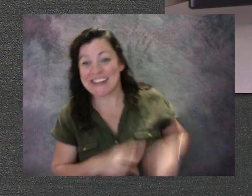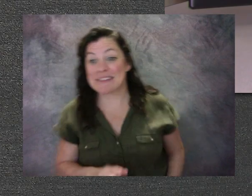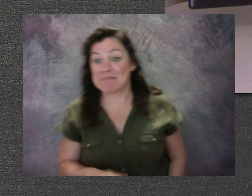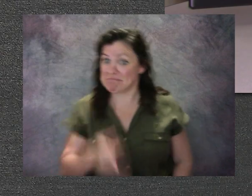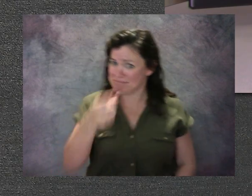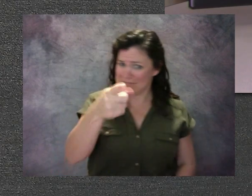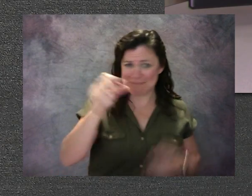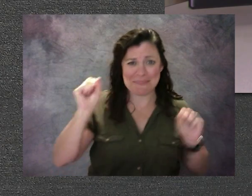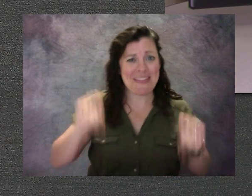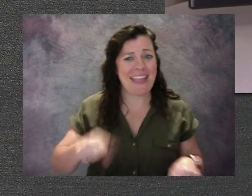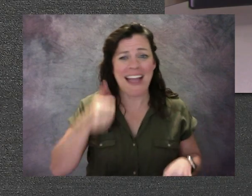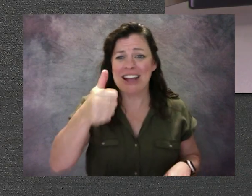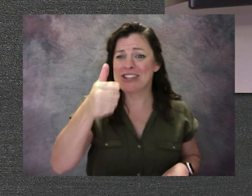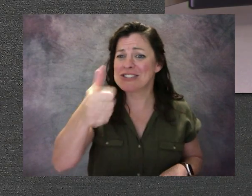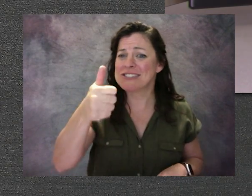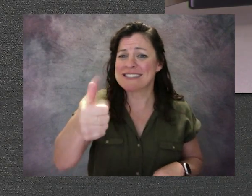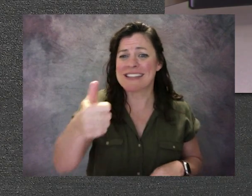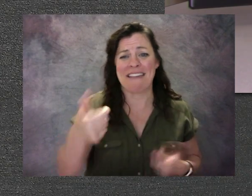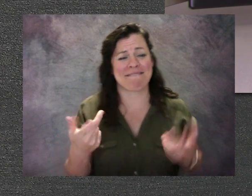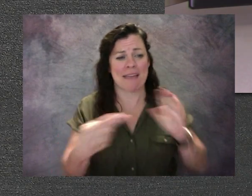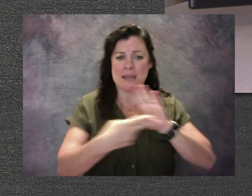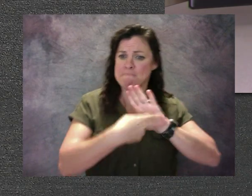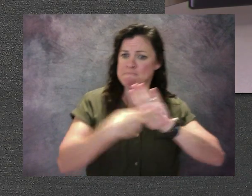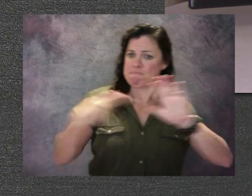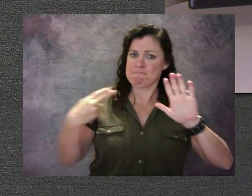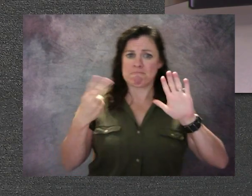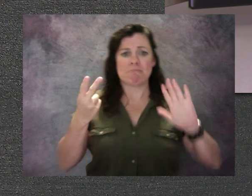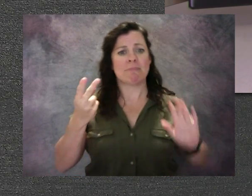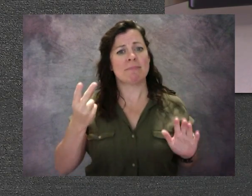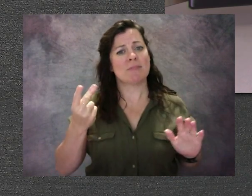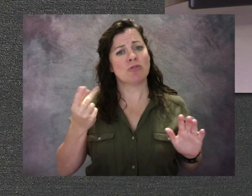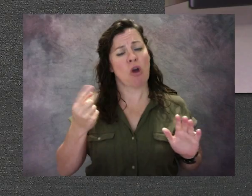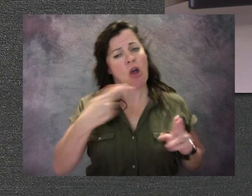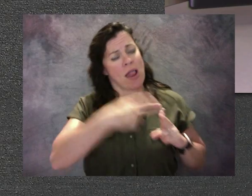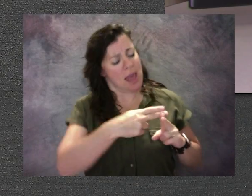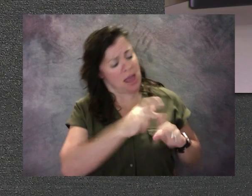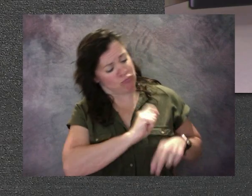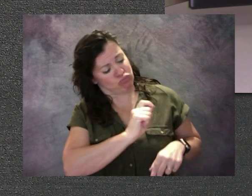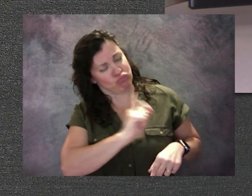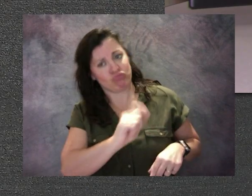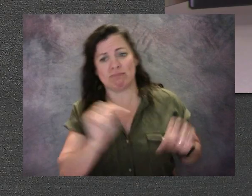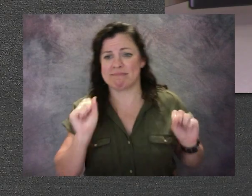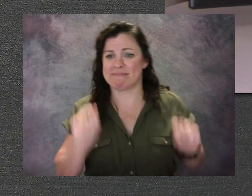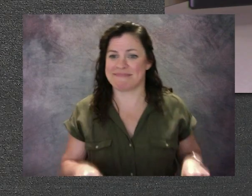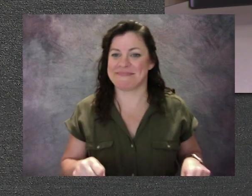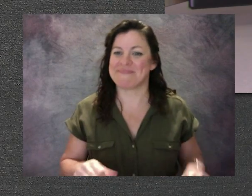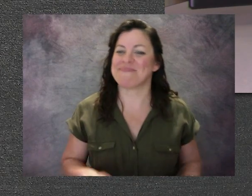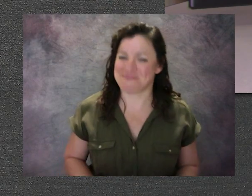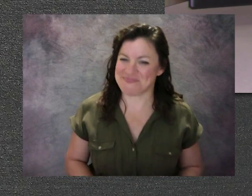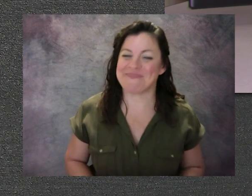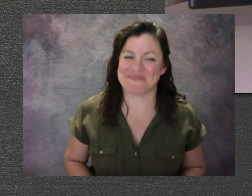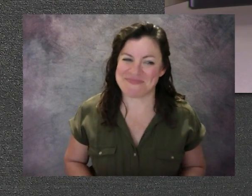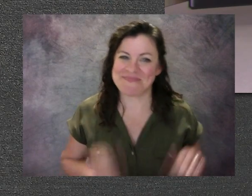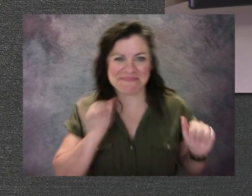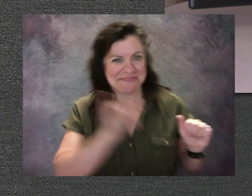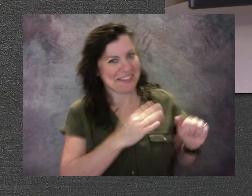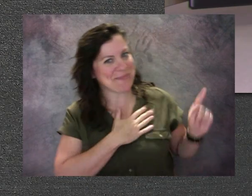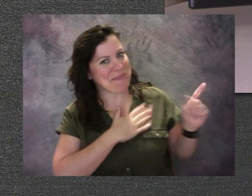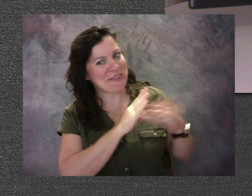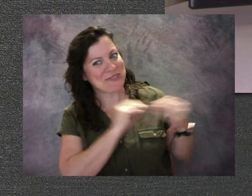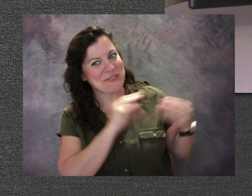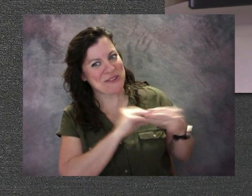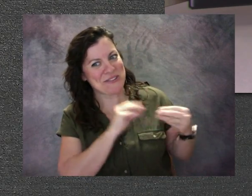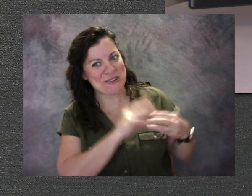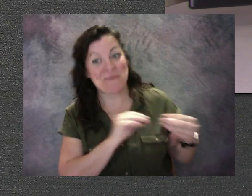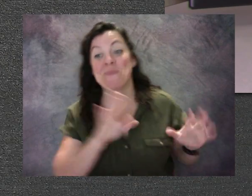think of a name for your dog, and this is always a very fun drawing story to tell somebody. All right, now, are you guys ready to